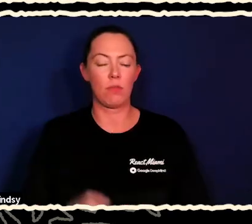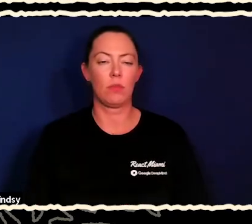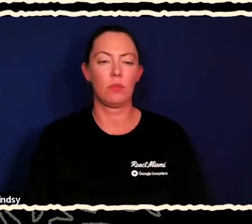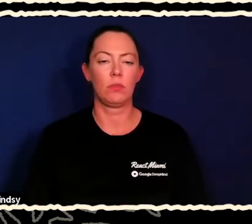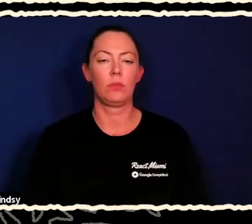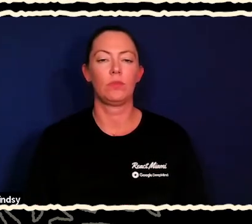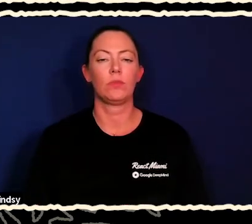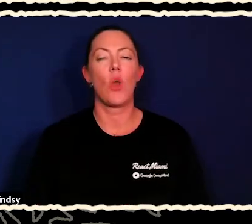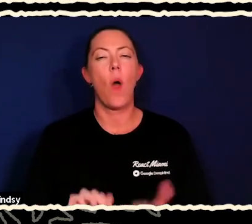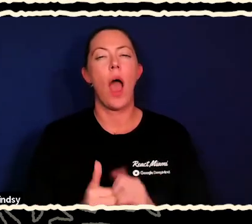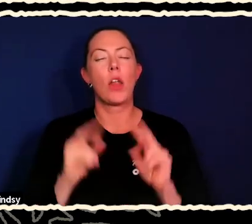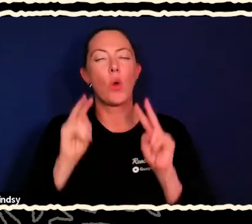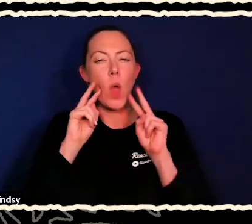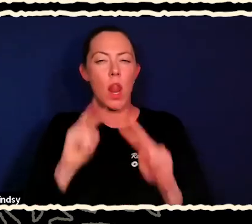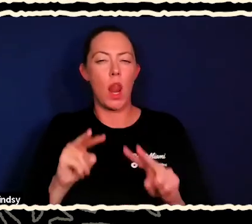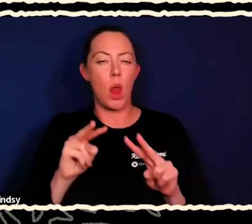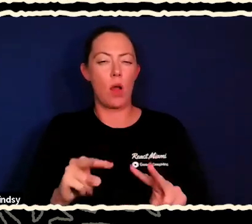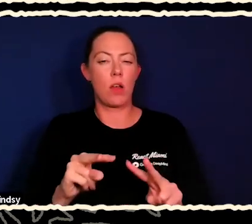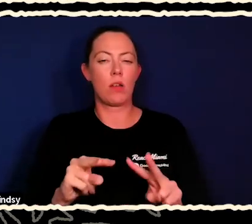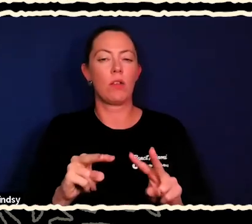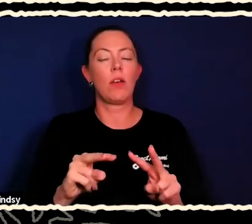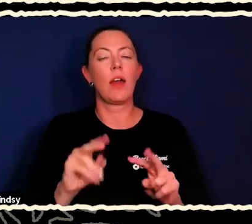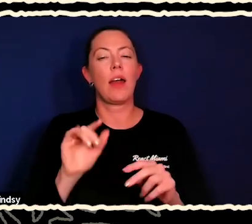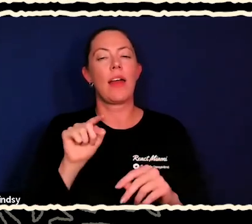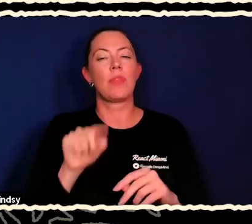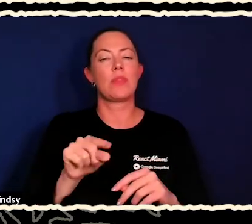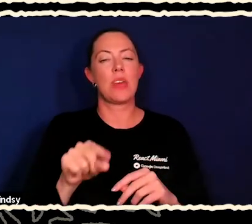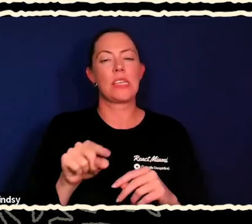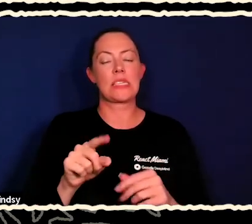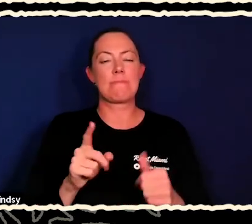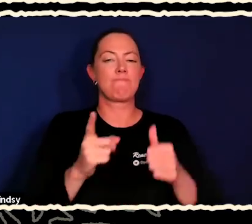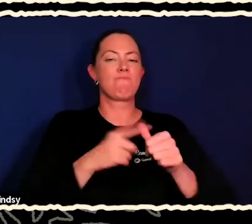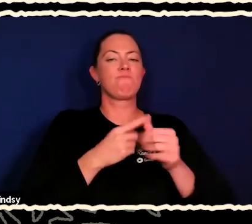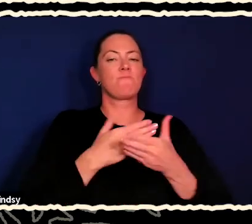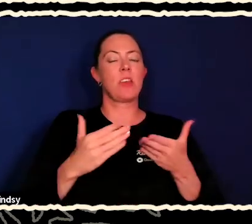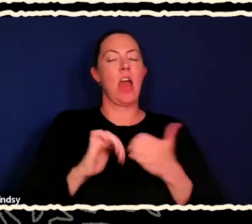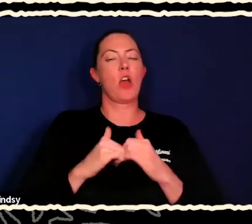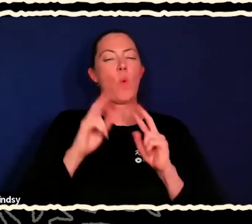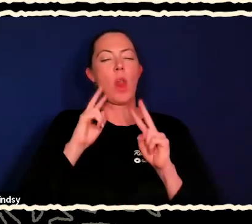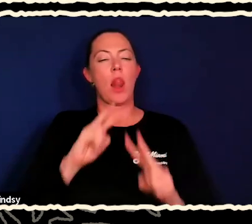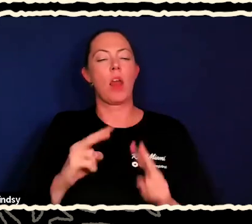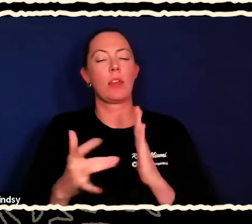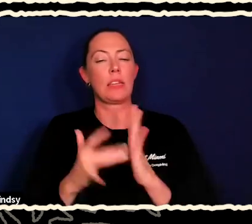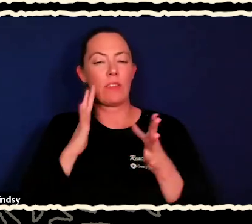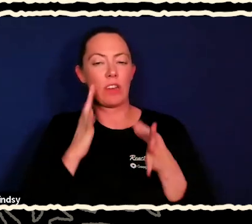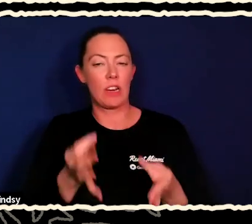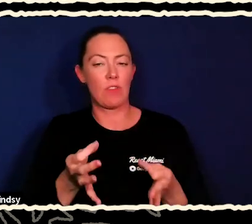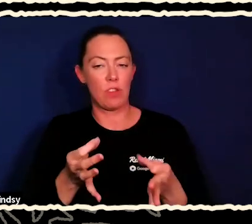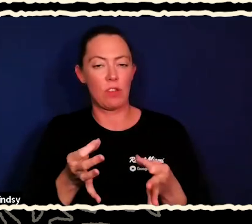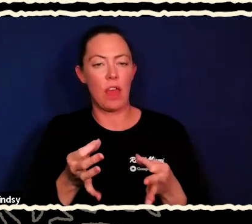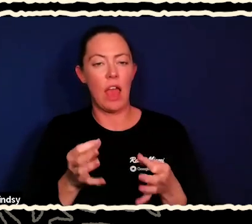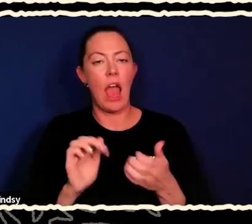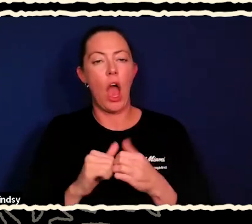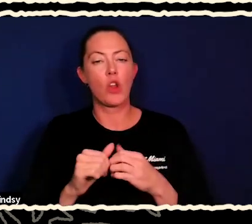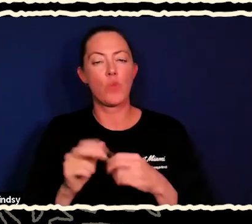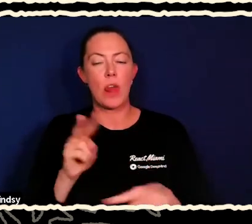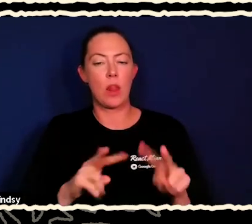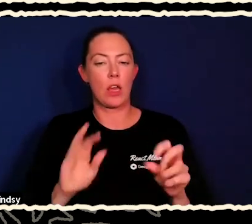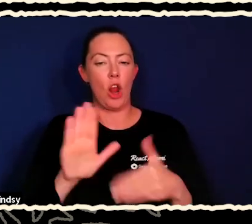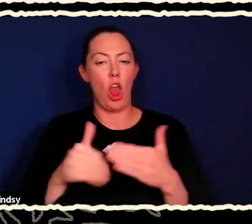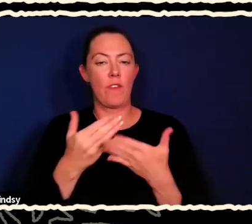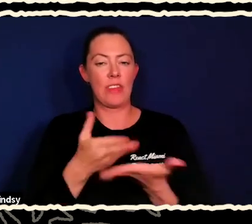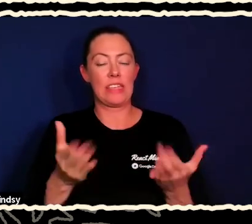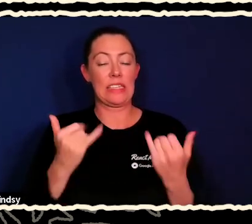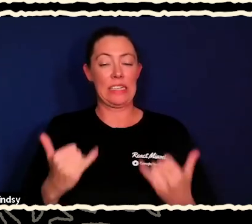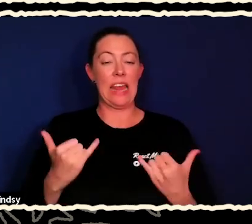a initiative? How do we look at a technical decision in architecture today? Well, we start